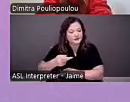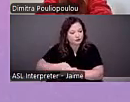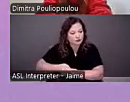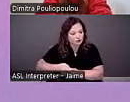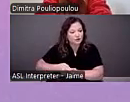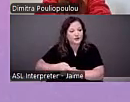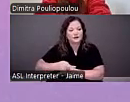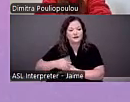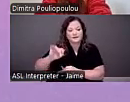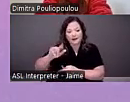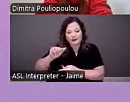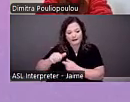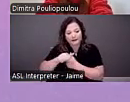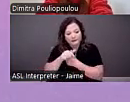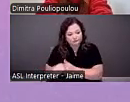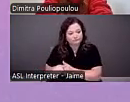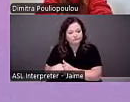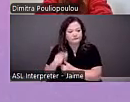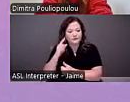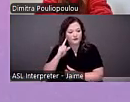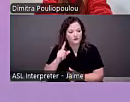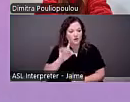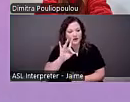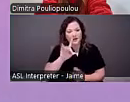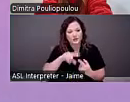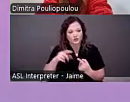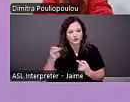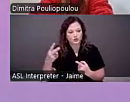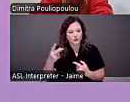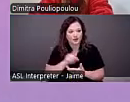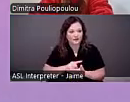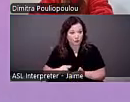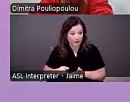at baseline for 8 and 12 weeks.